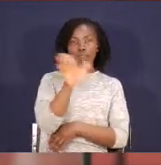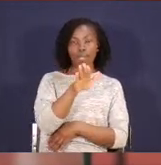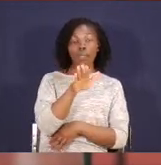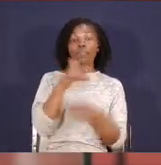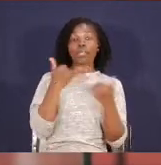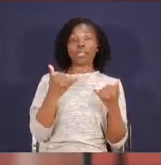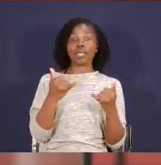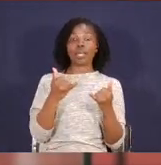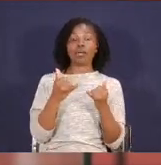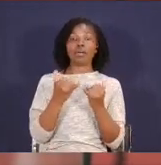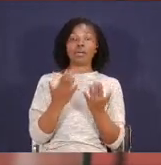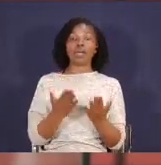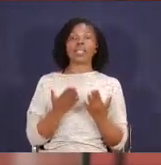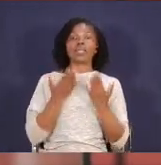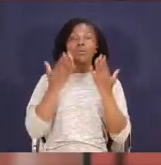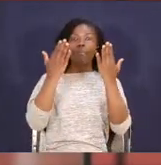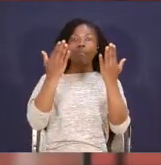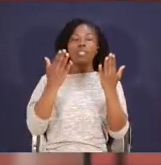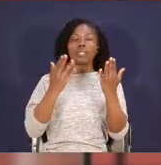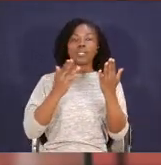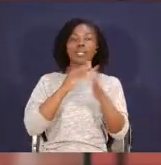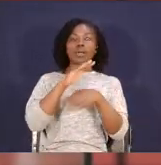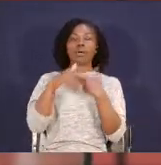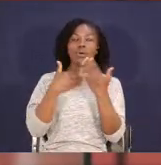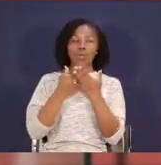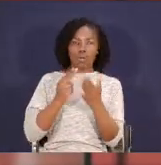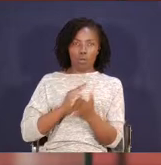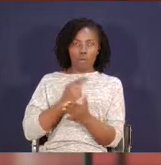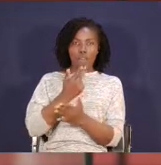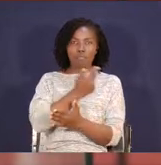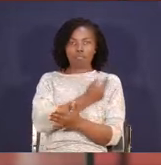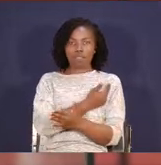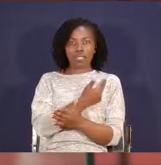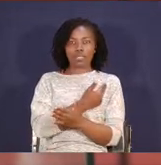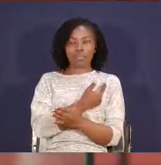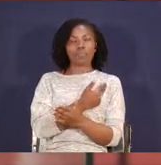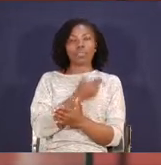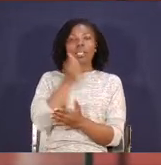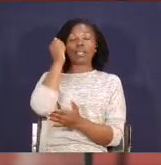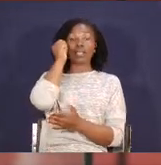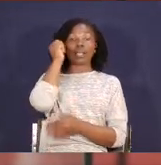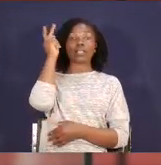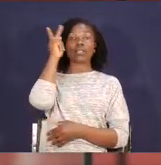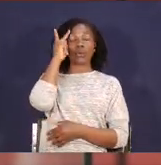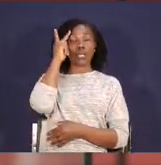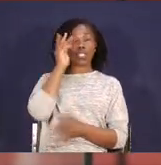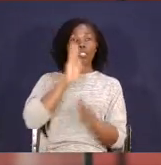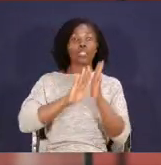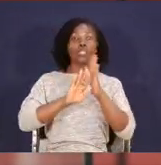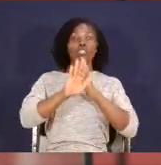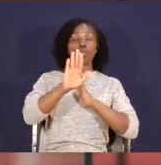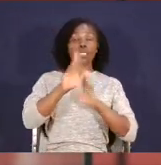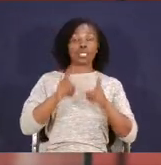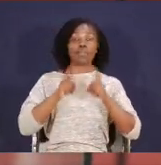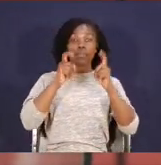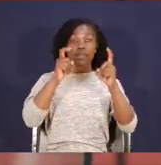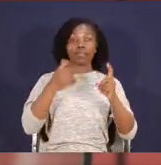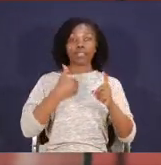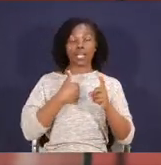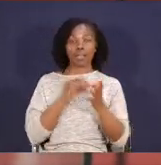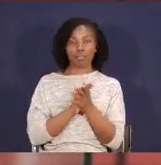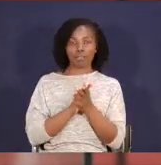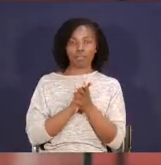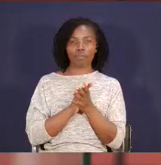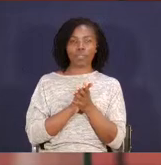commit us into the whole journey, you know, of acknowledging you are gifted, determining